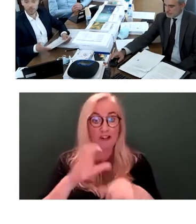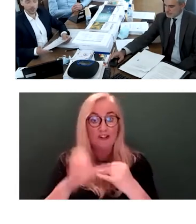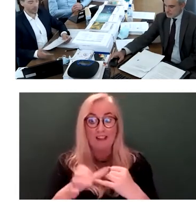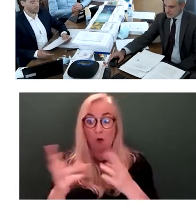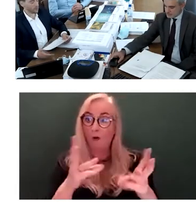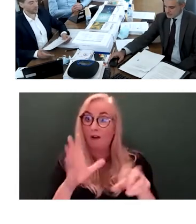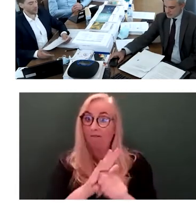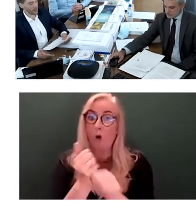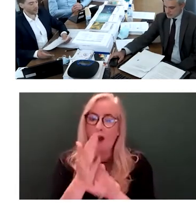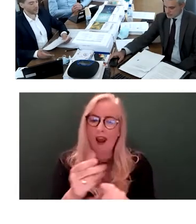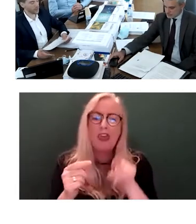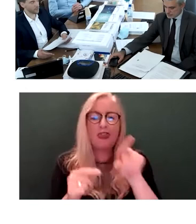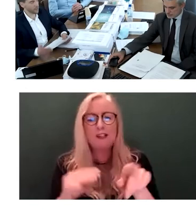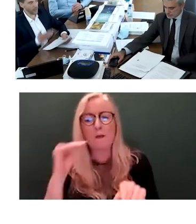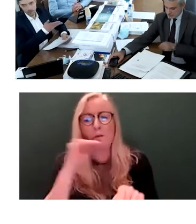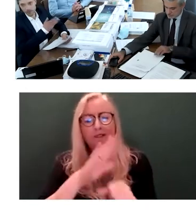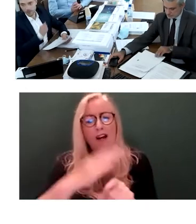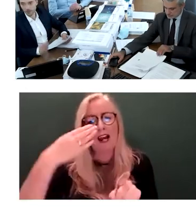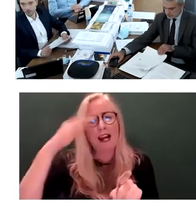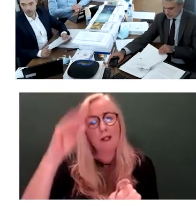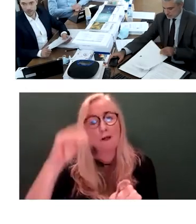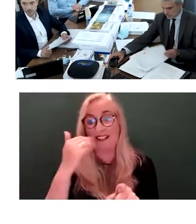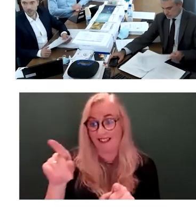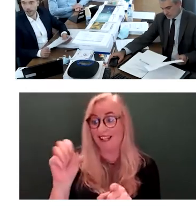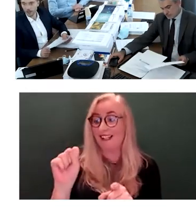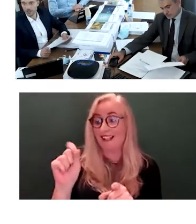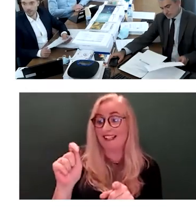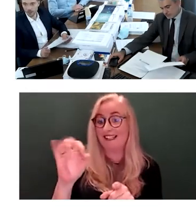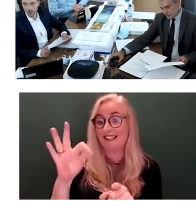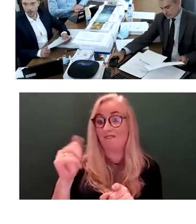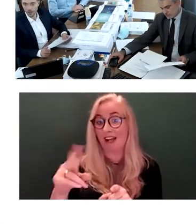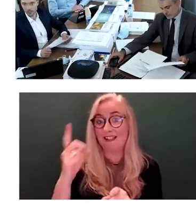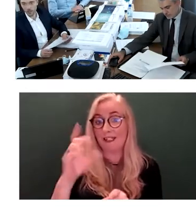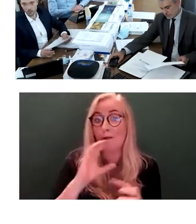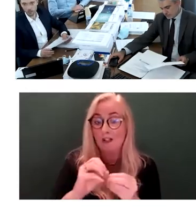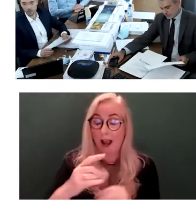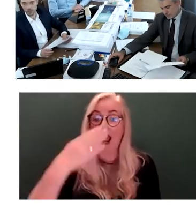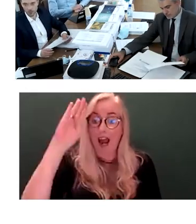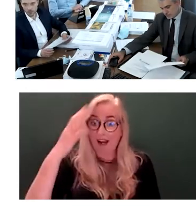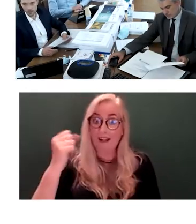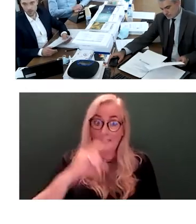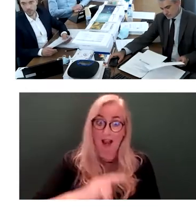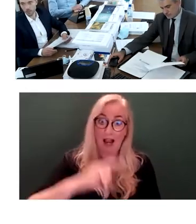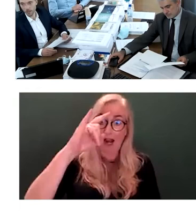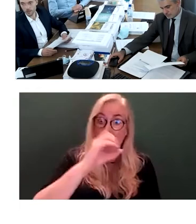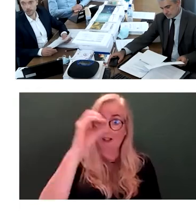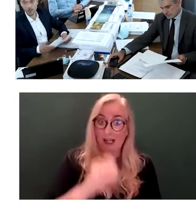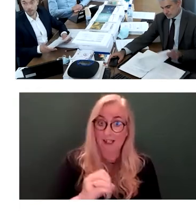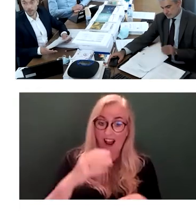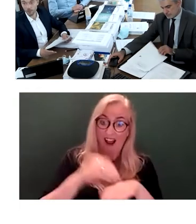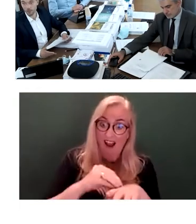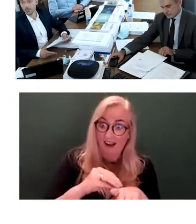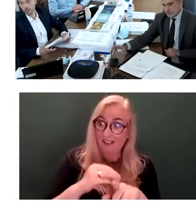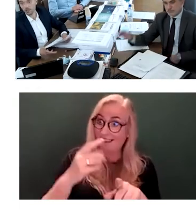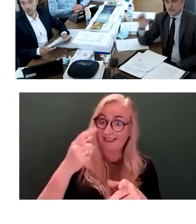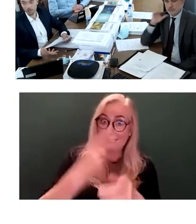this is particularly important for Ireland, given, as Stefano presented, Ireland has a very high share of persons on disability payments,